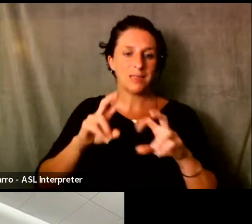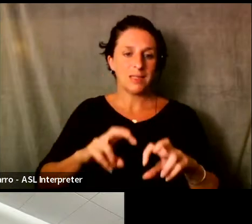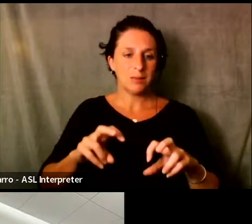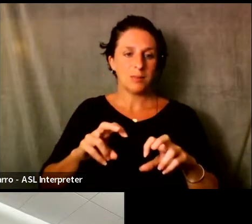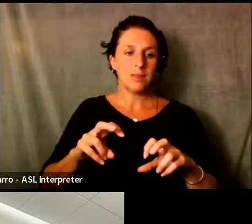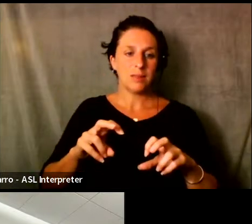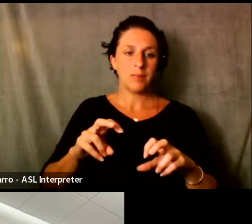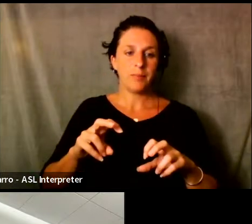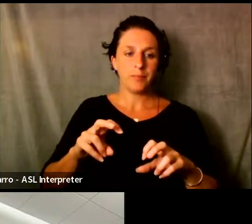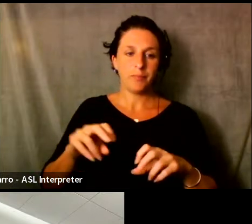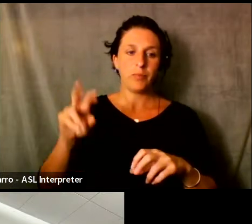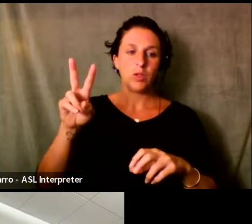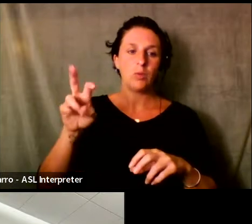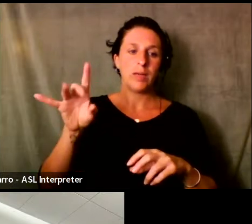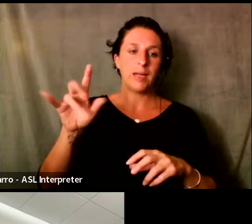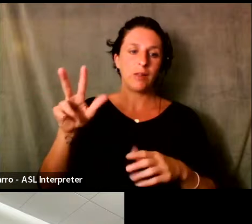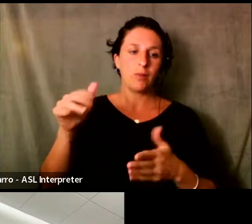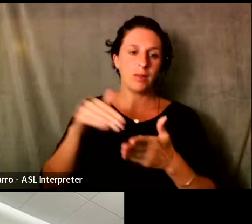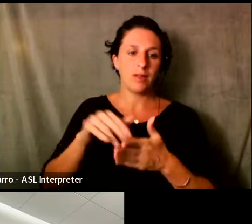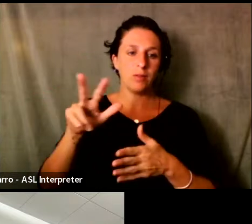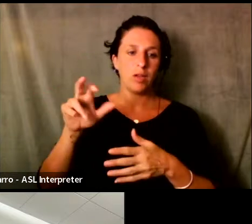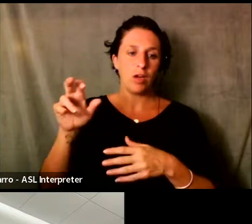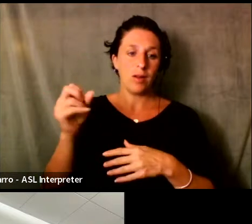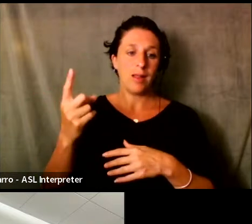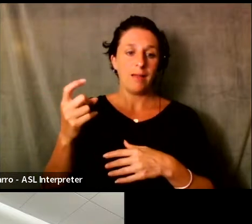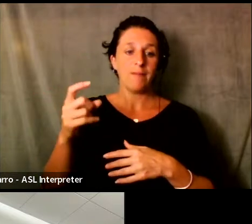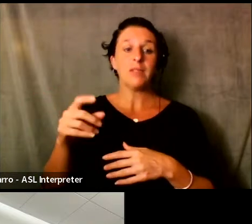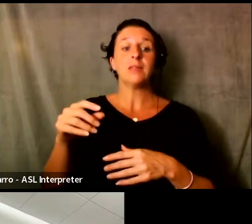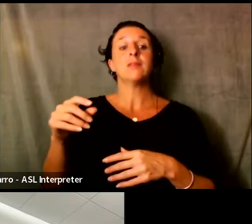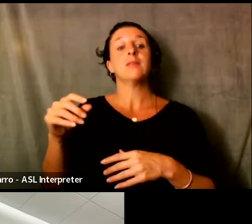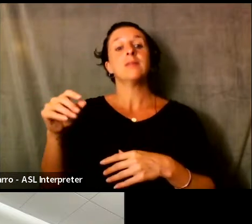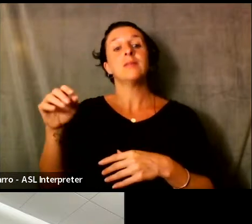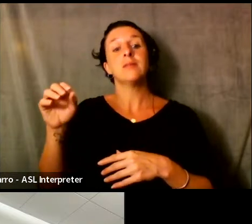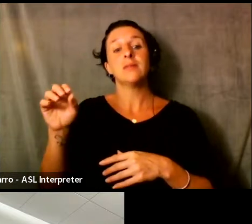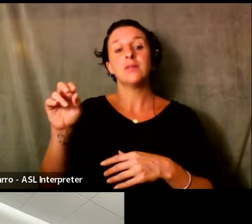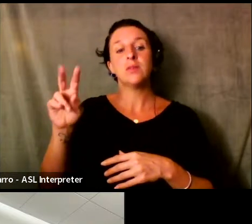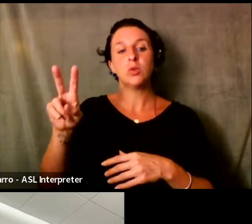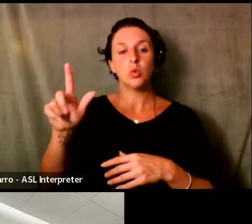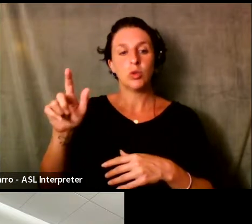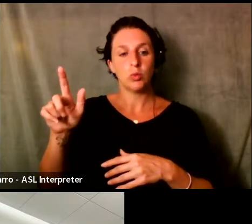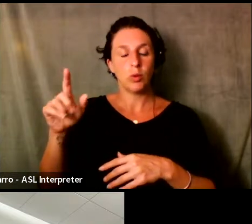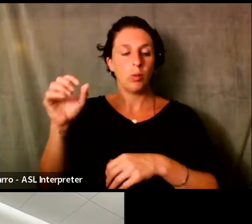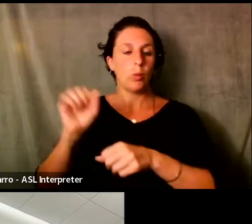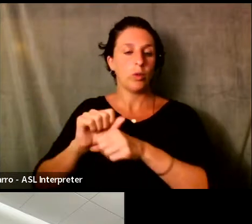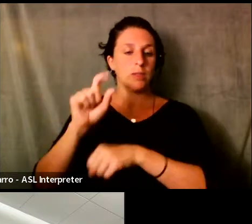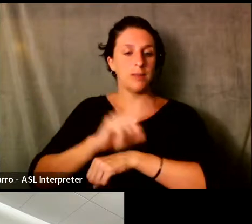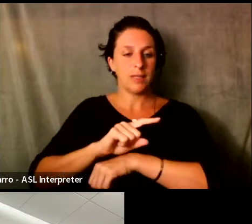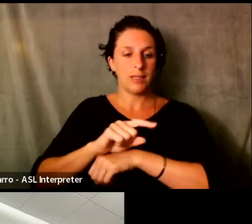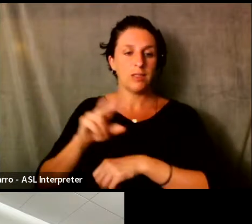$238,311, 221 workdays. Angela Taylor, Director of the Adult and Career Education,